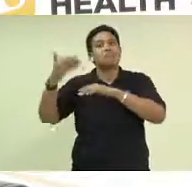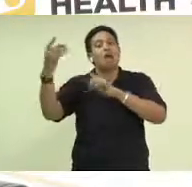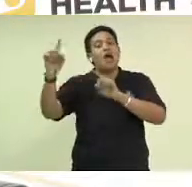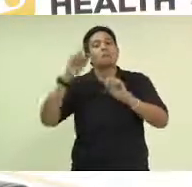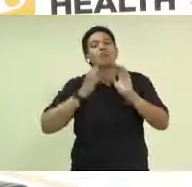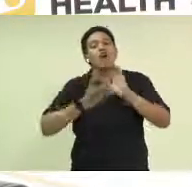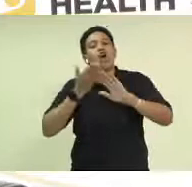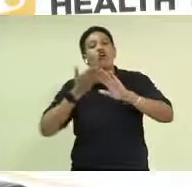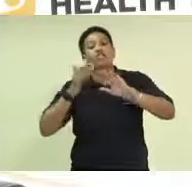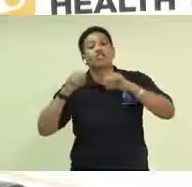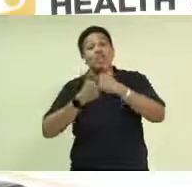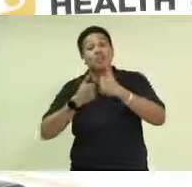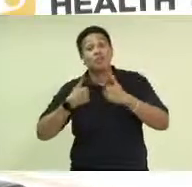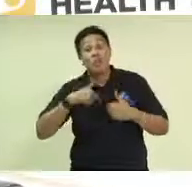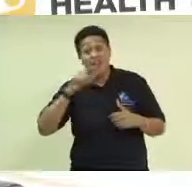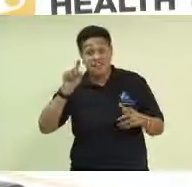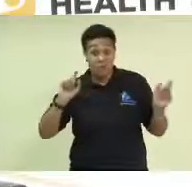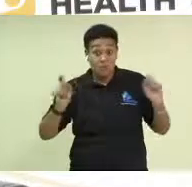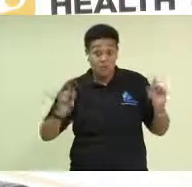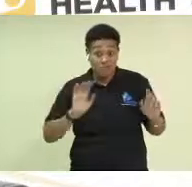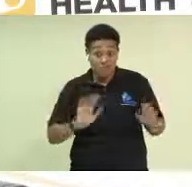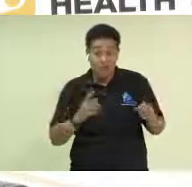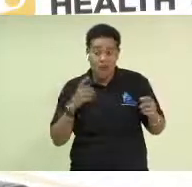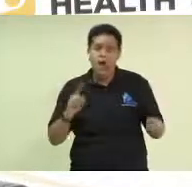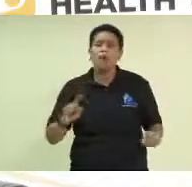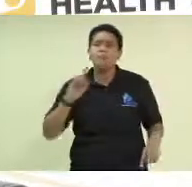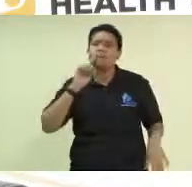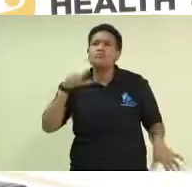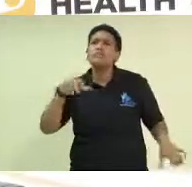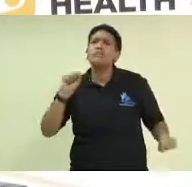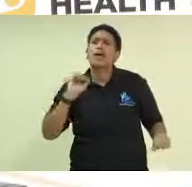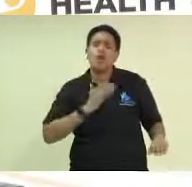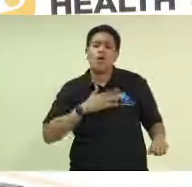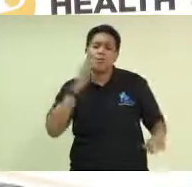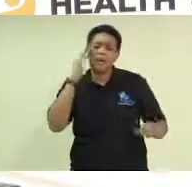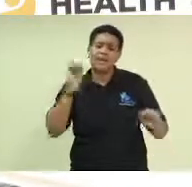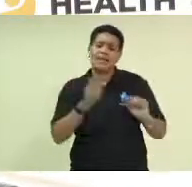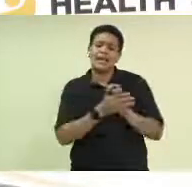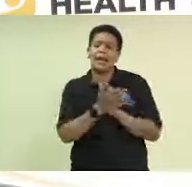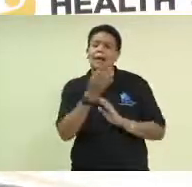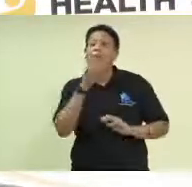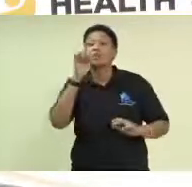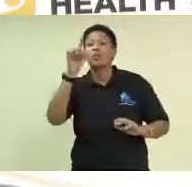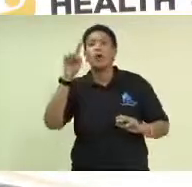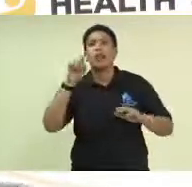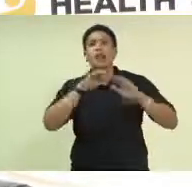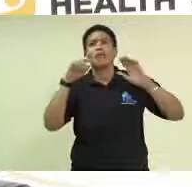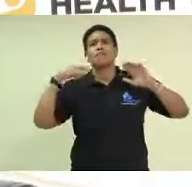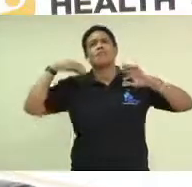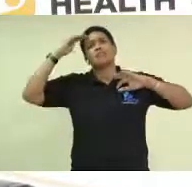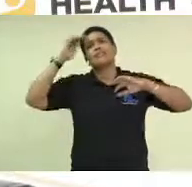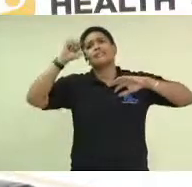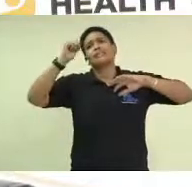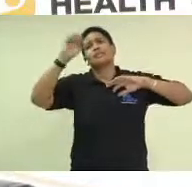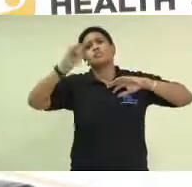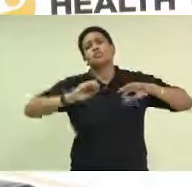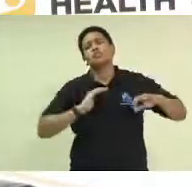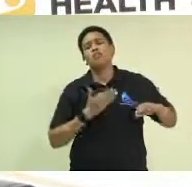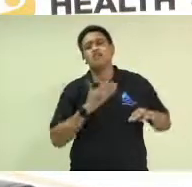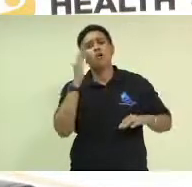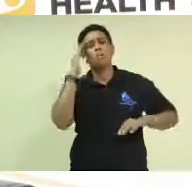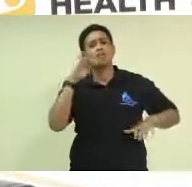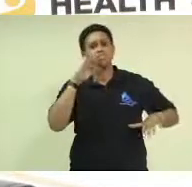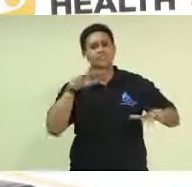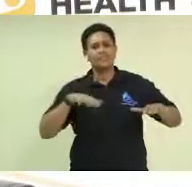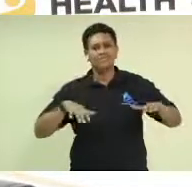ongoing challenge, and it's one that we have to deal with. And it does take up our bed capacity. At one stage, I think 10% of our beds were